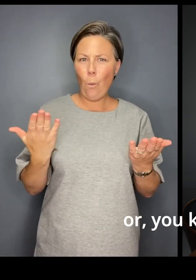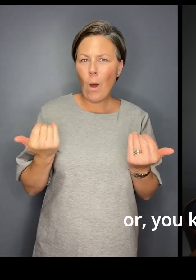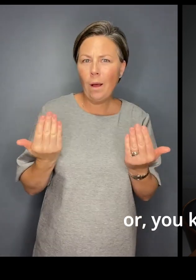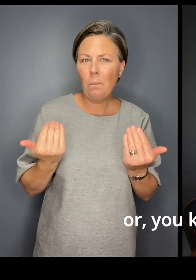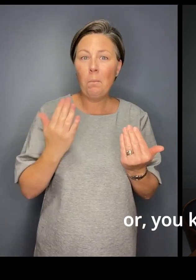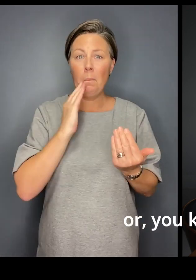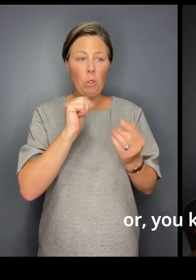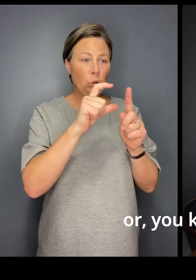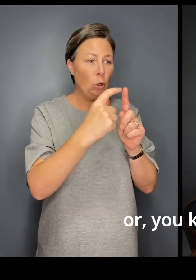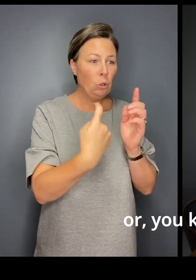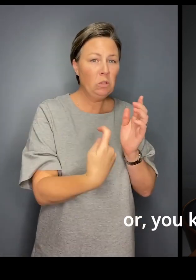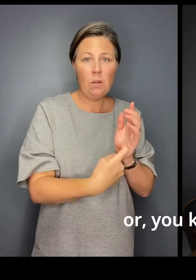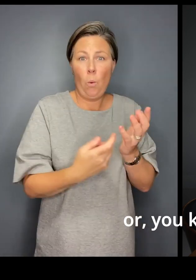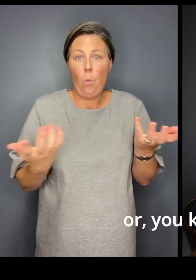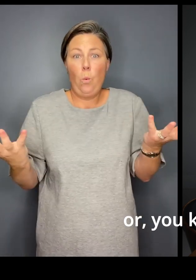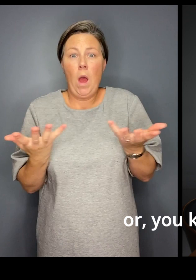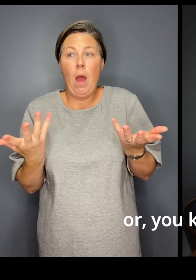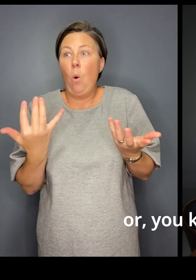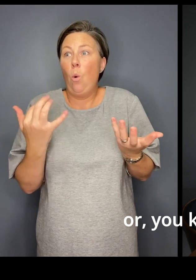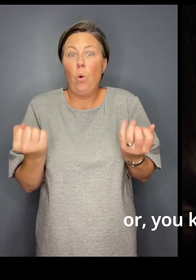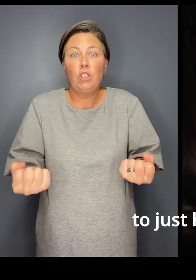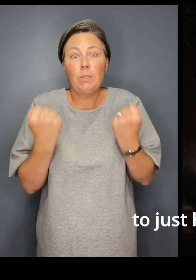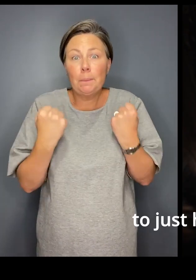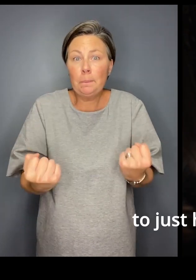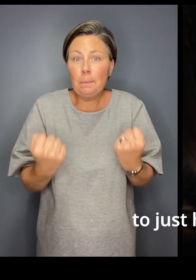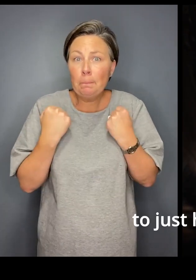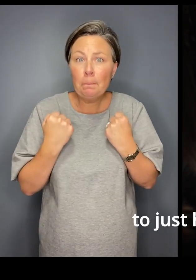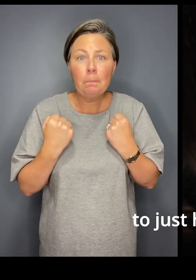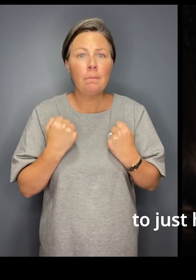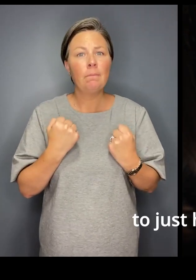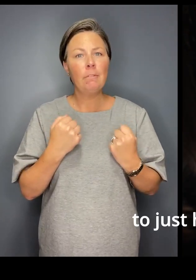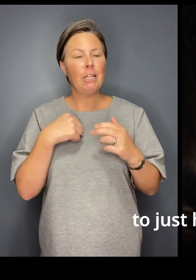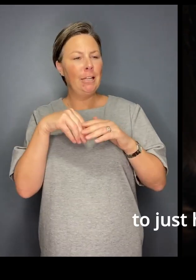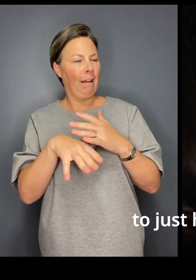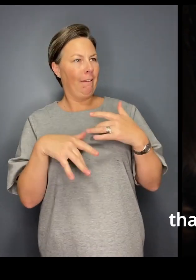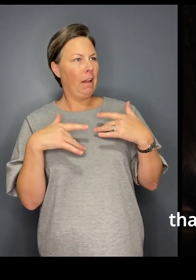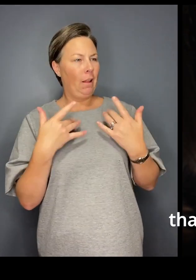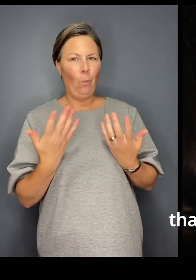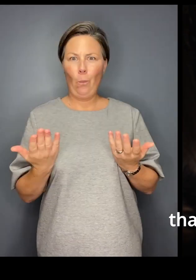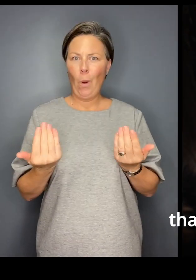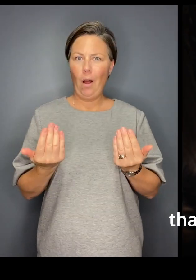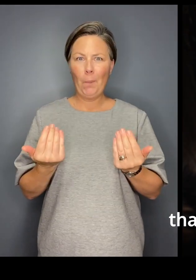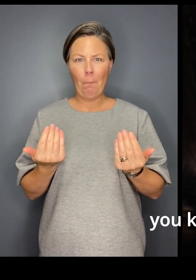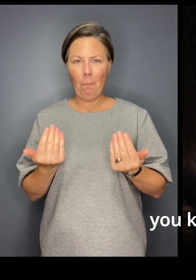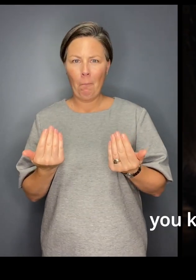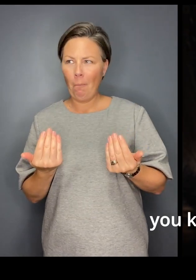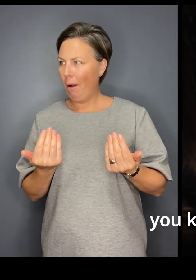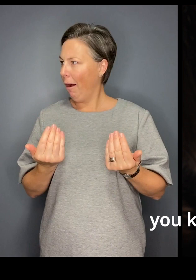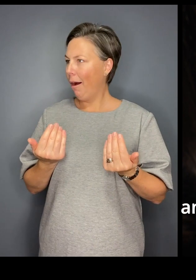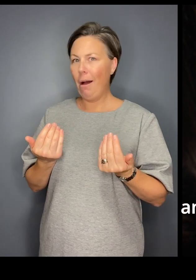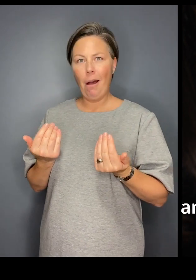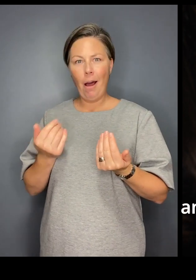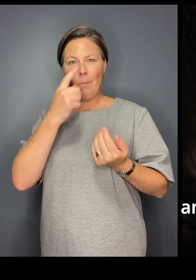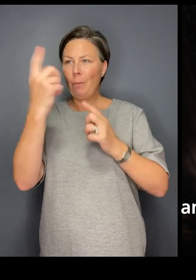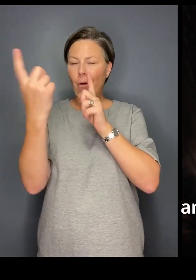or, even a gym or something, there's sort of a welcoming environment that you can sort of say, hey, people come up to